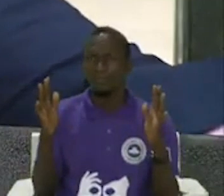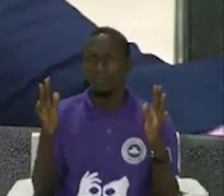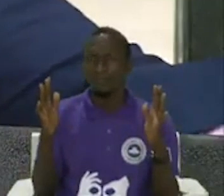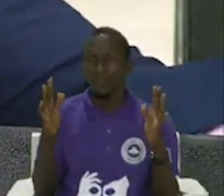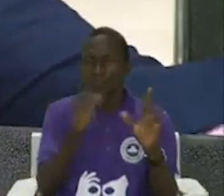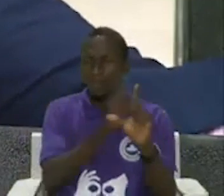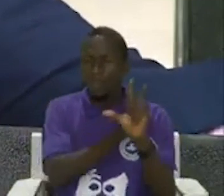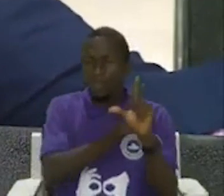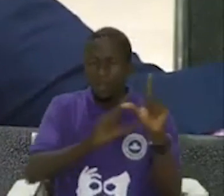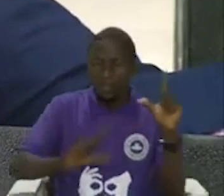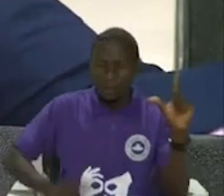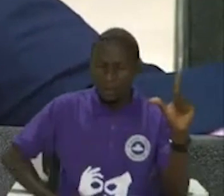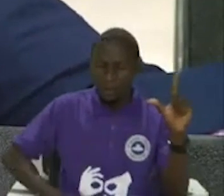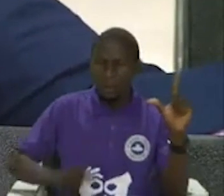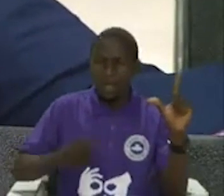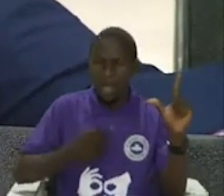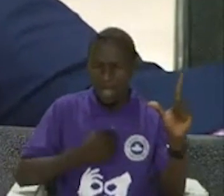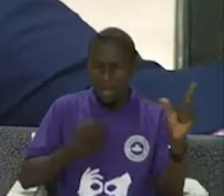Lord, I want to thank you.